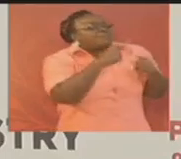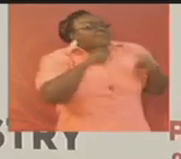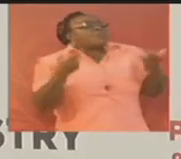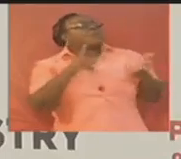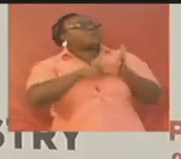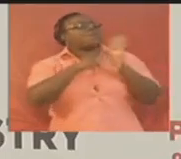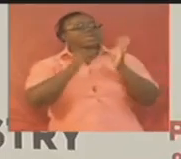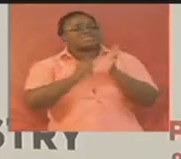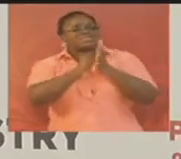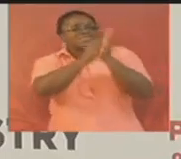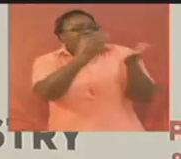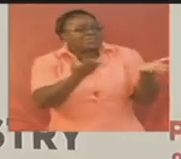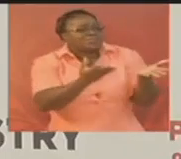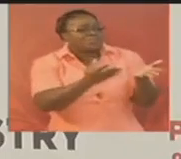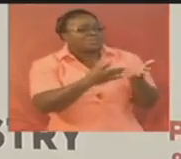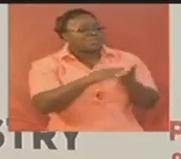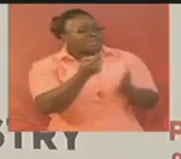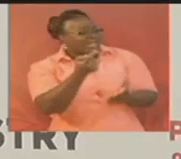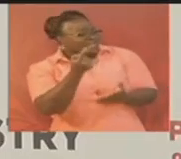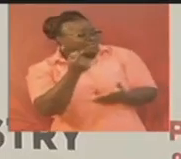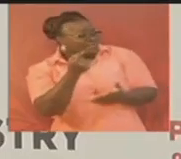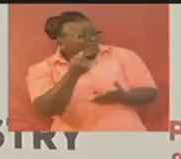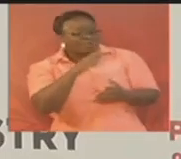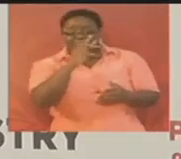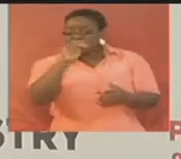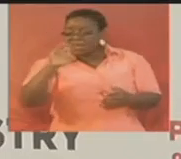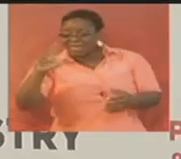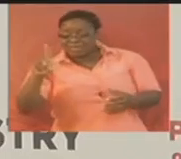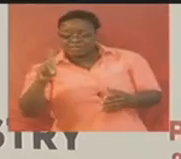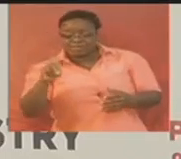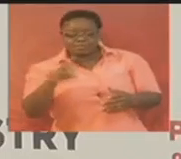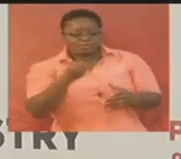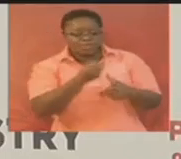be very, very mild, or in the case of AstraZeneca, they were